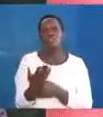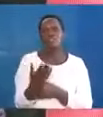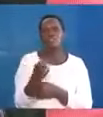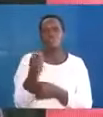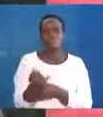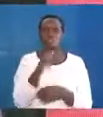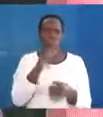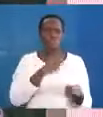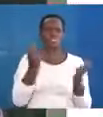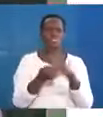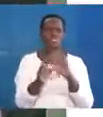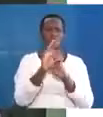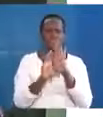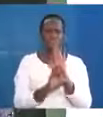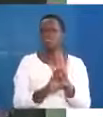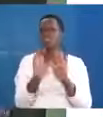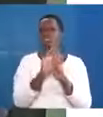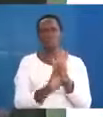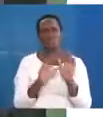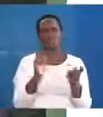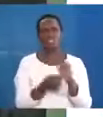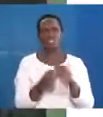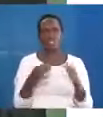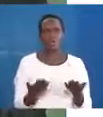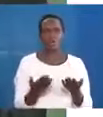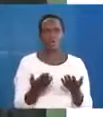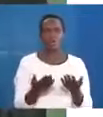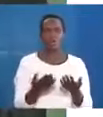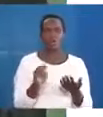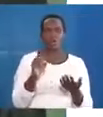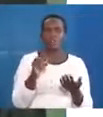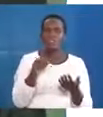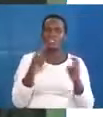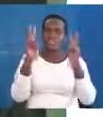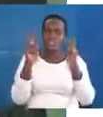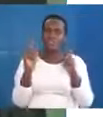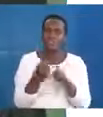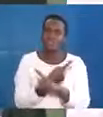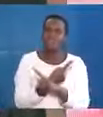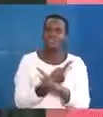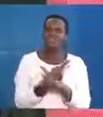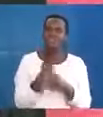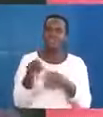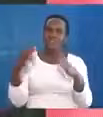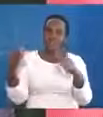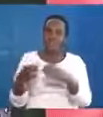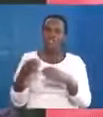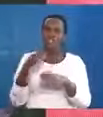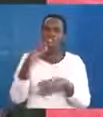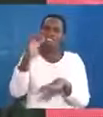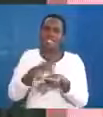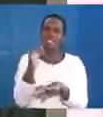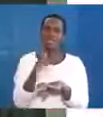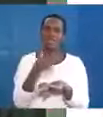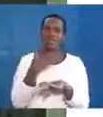constitution. So what we have picked out are issues which are completely essential to improve governance